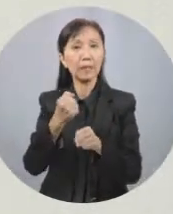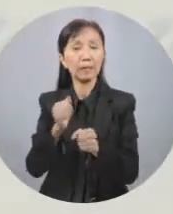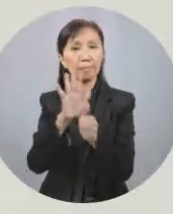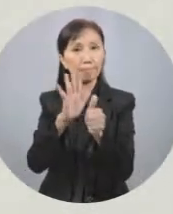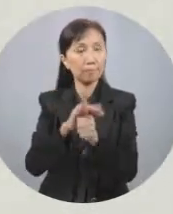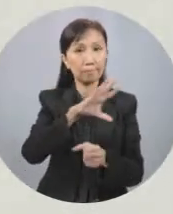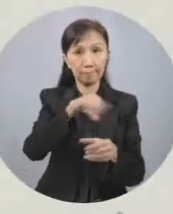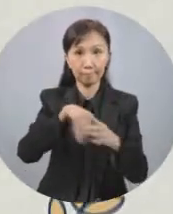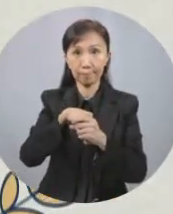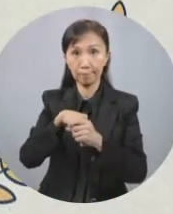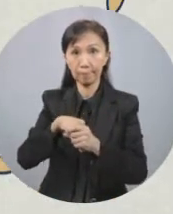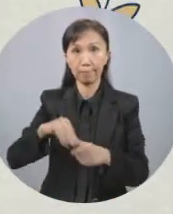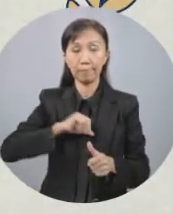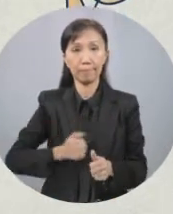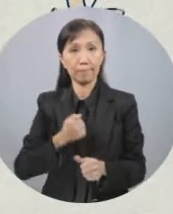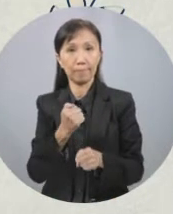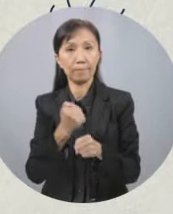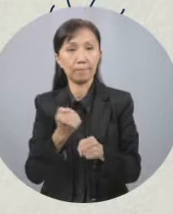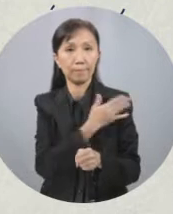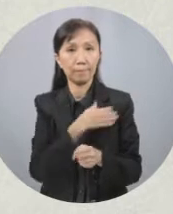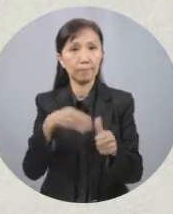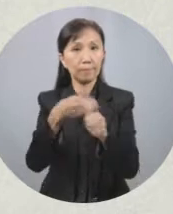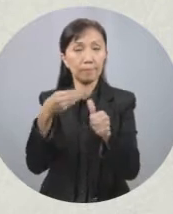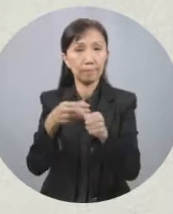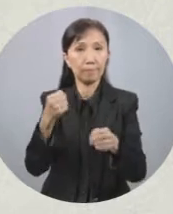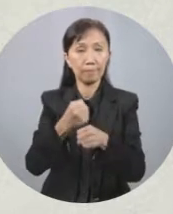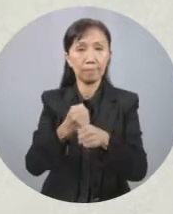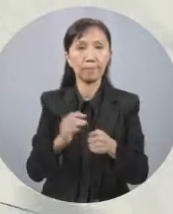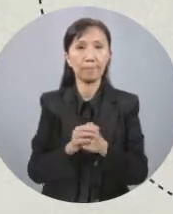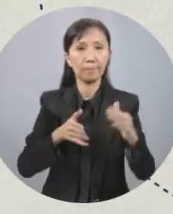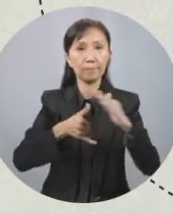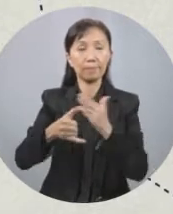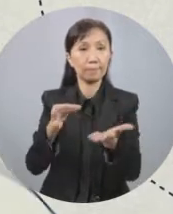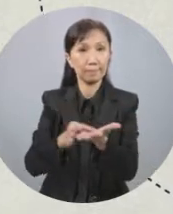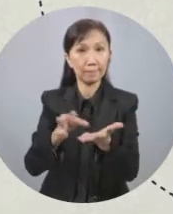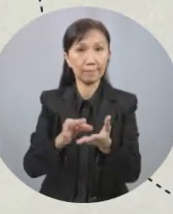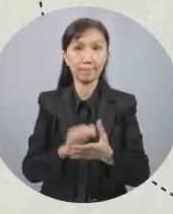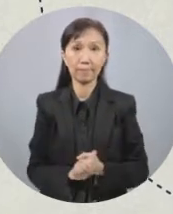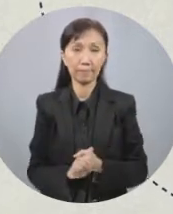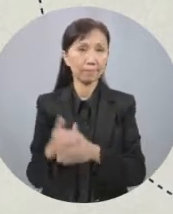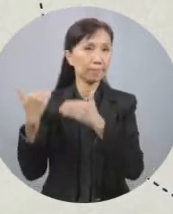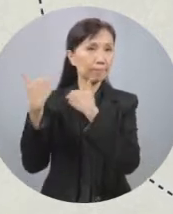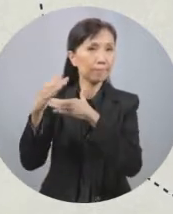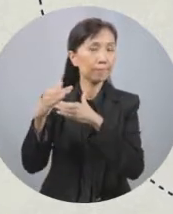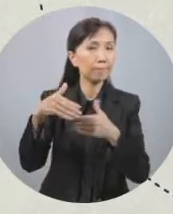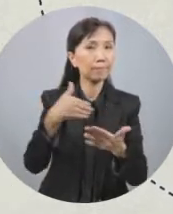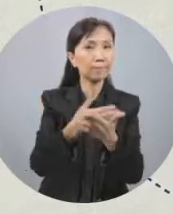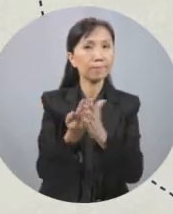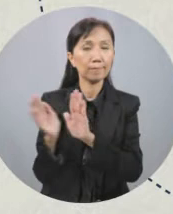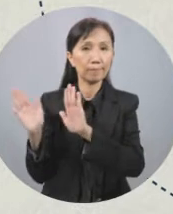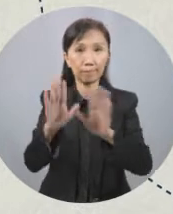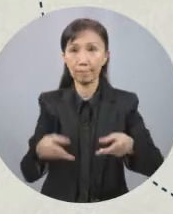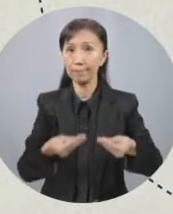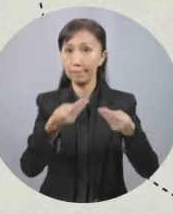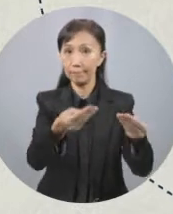The 4 Anti-discrimination Ordinances mainly cover the fields of employment, education and vocational training, access to